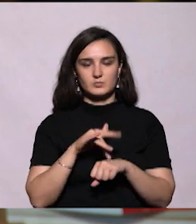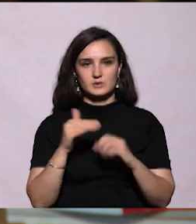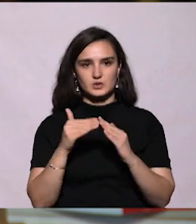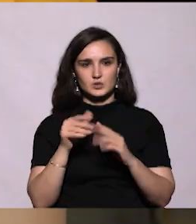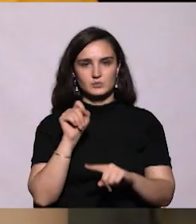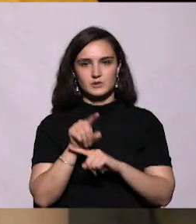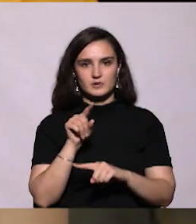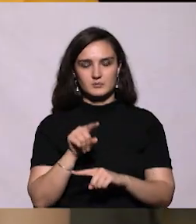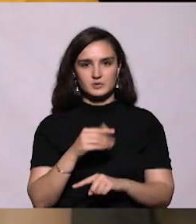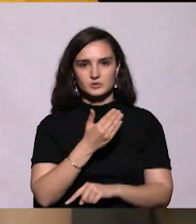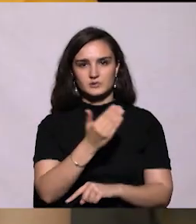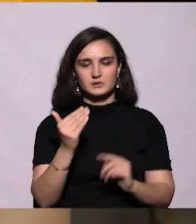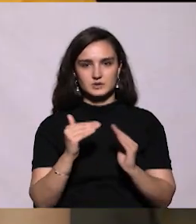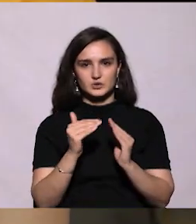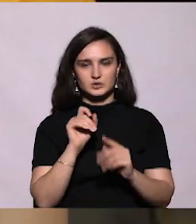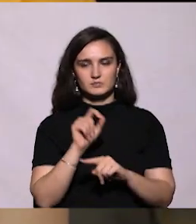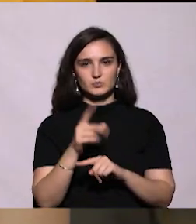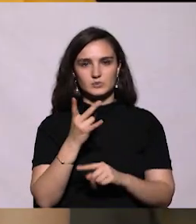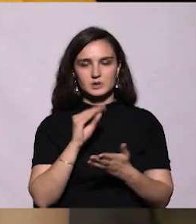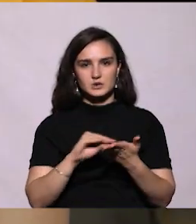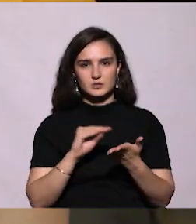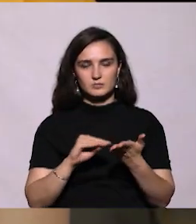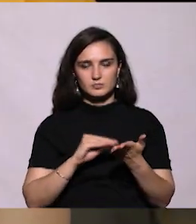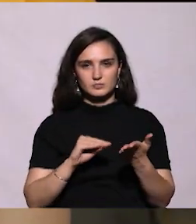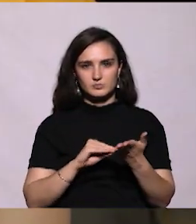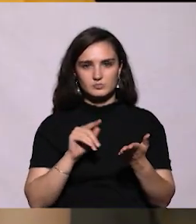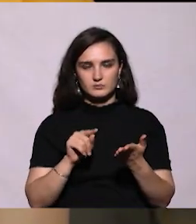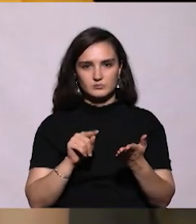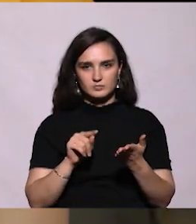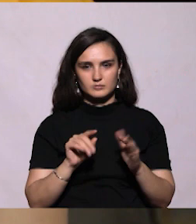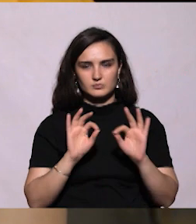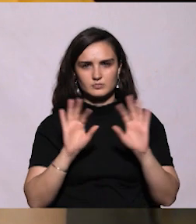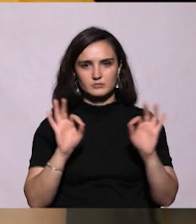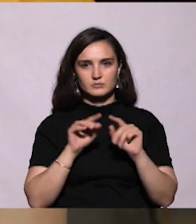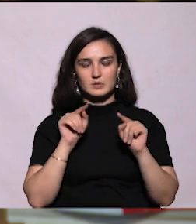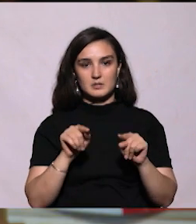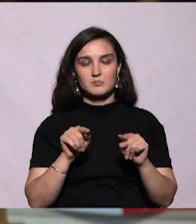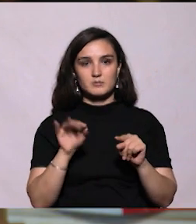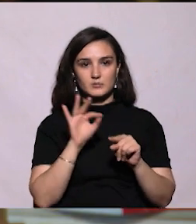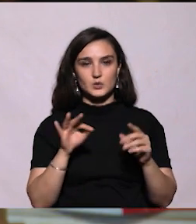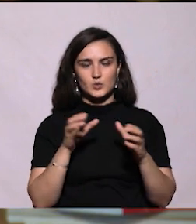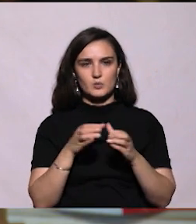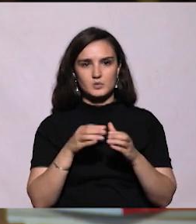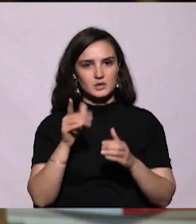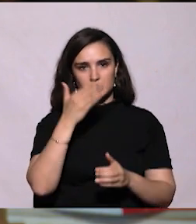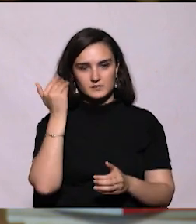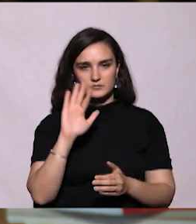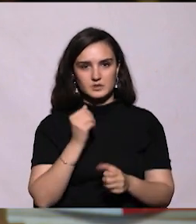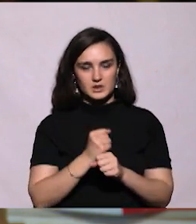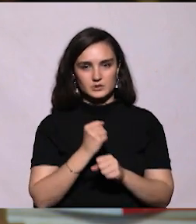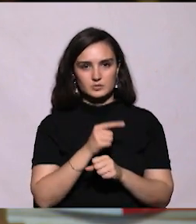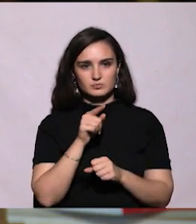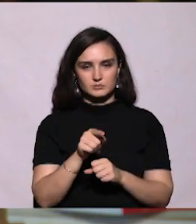homework. For your homework, you need to write a paragraph about the description of the company. Do not forget to submit your homework